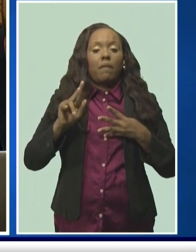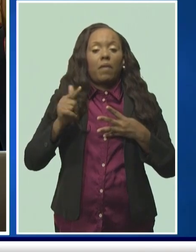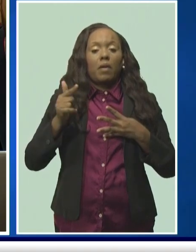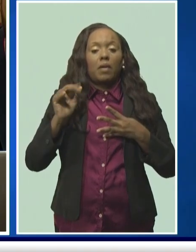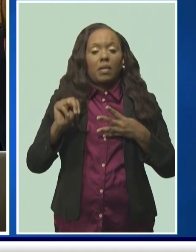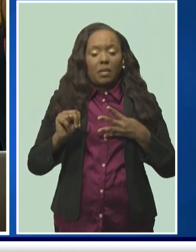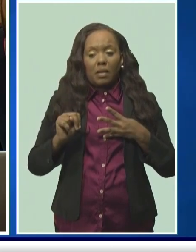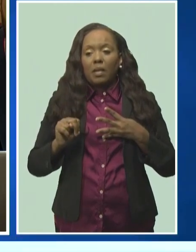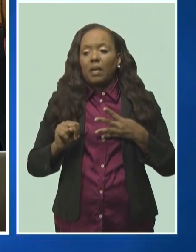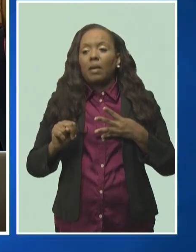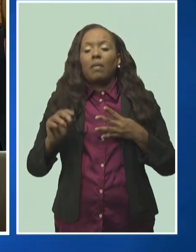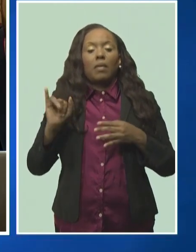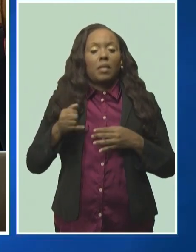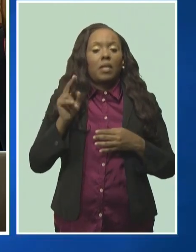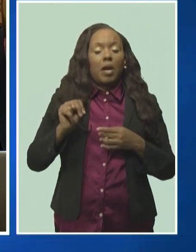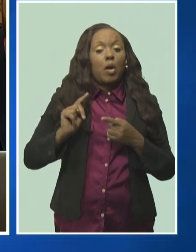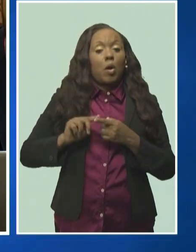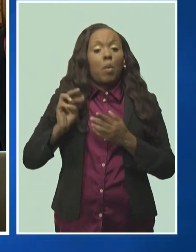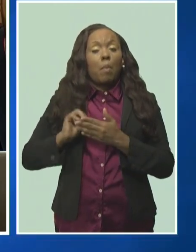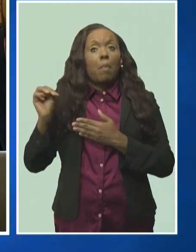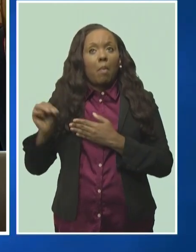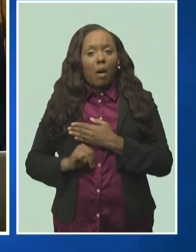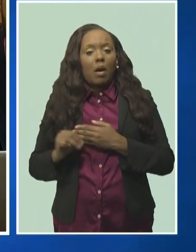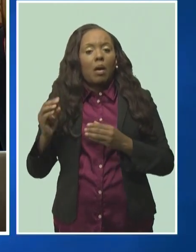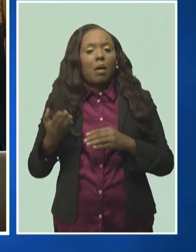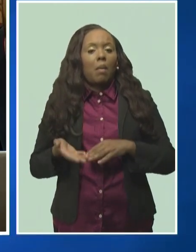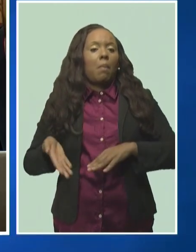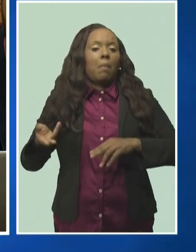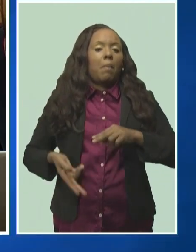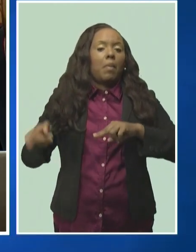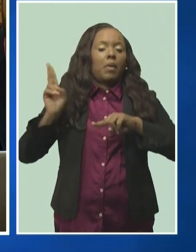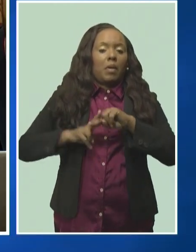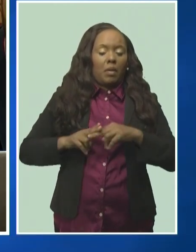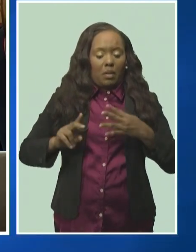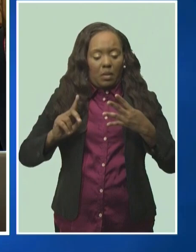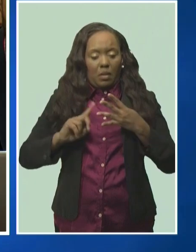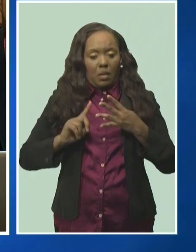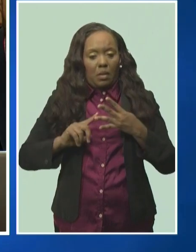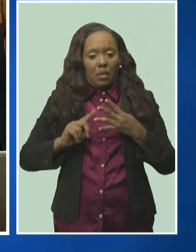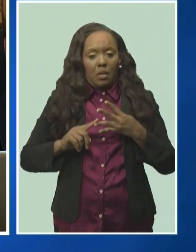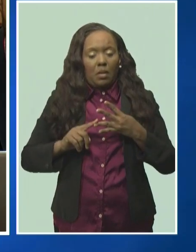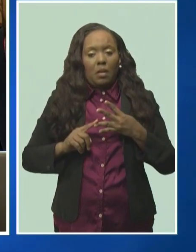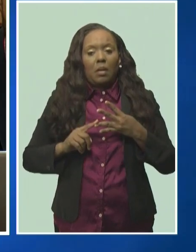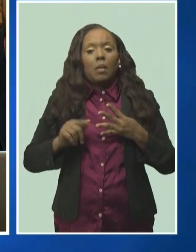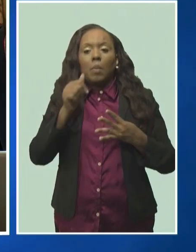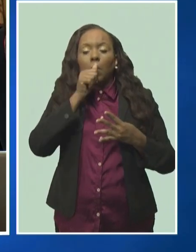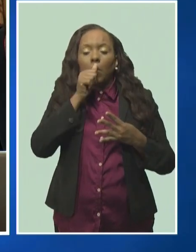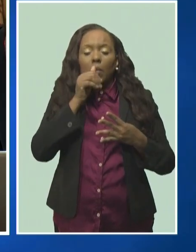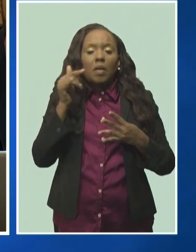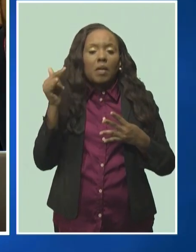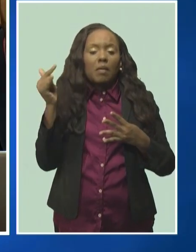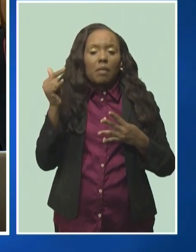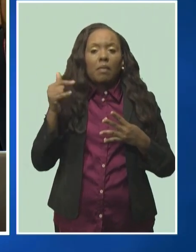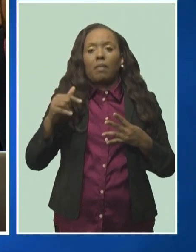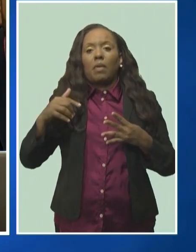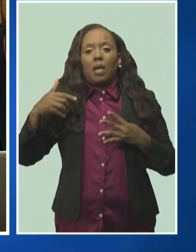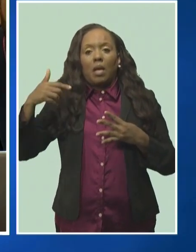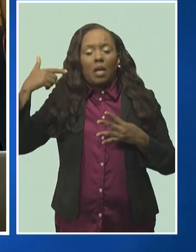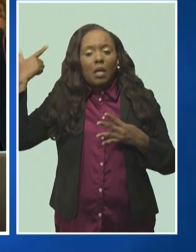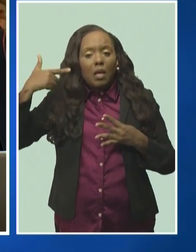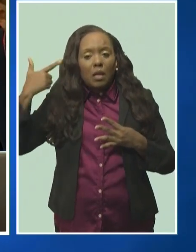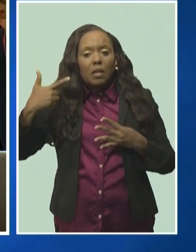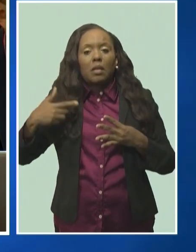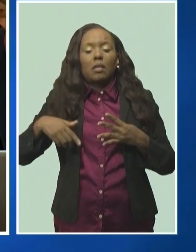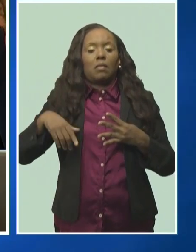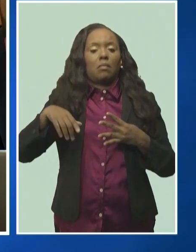for January to March 2024. The third, a record amount of charter flights from London Gatwick, Manchester, Birmingham,